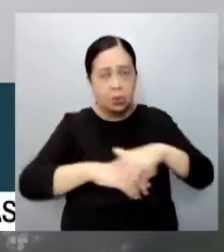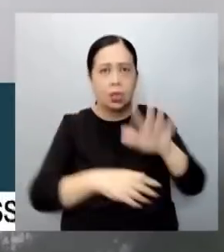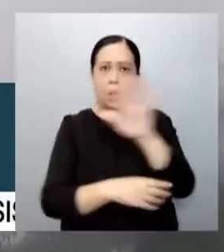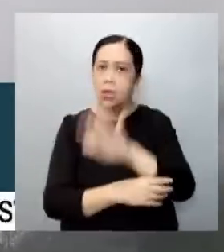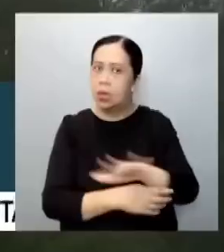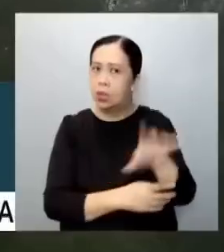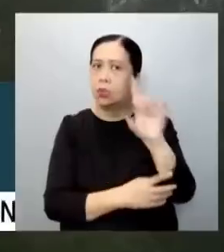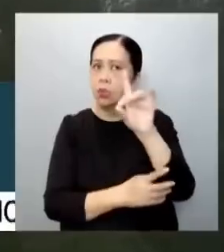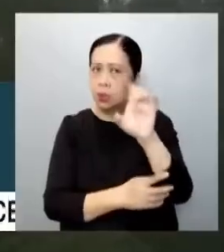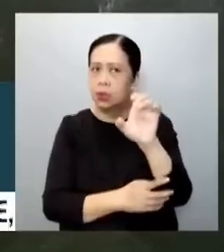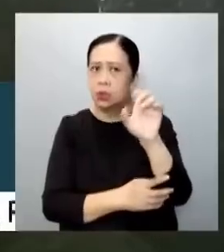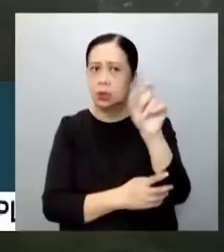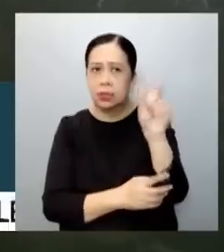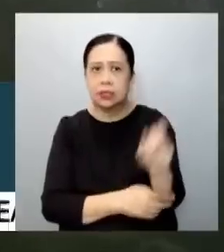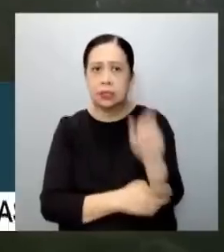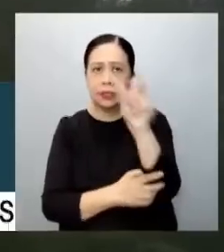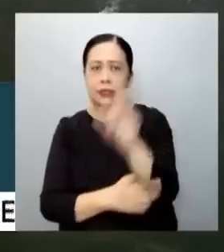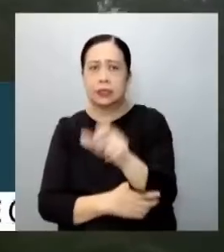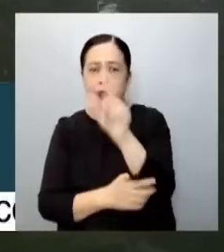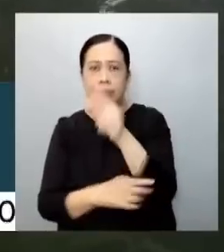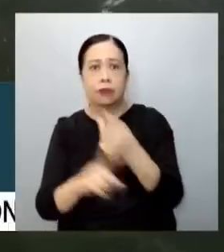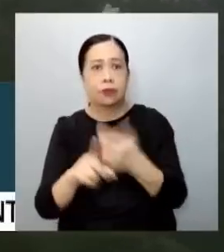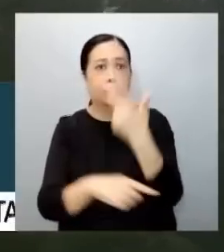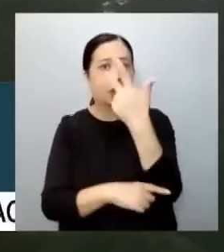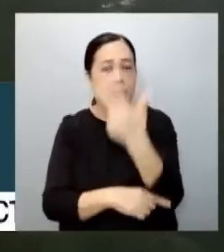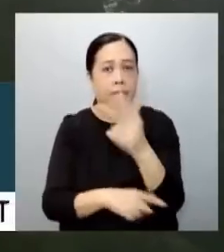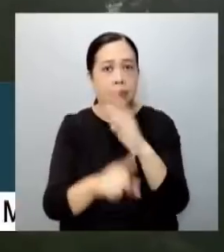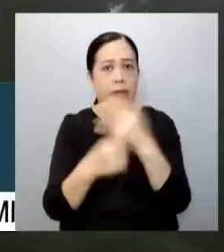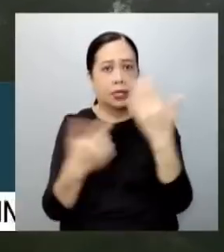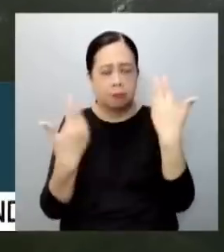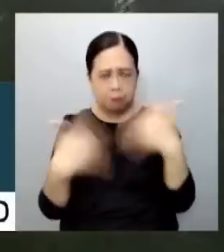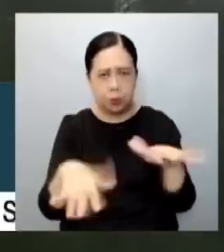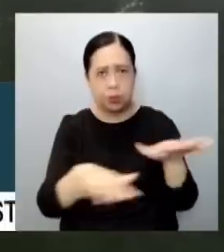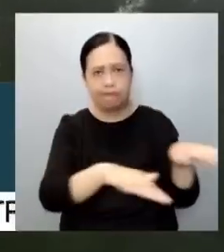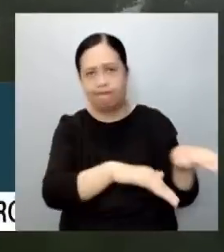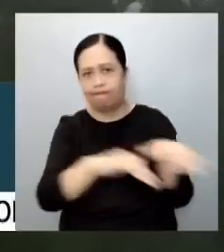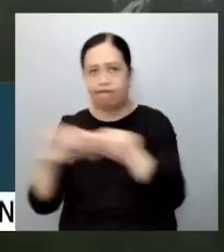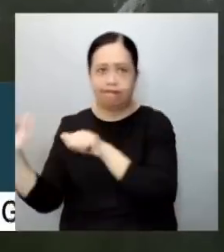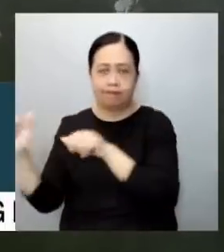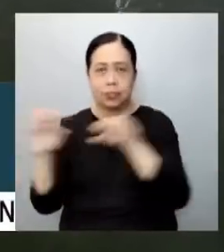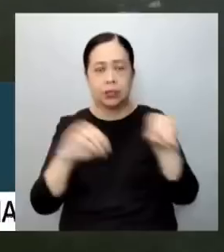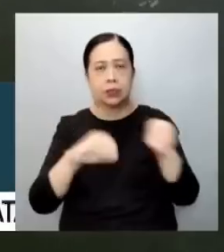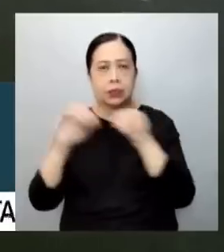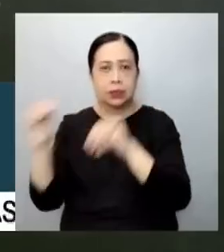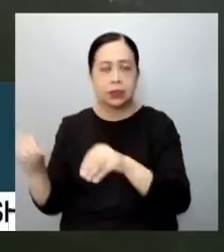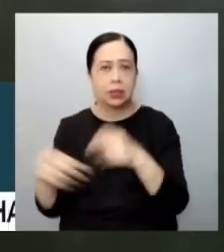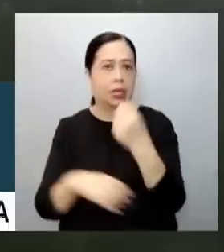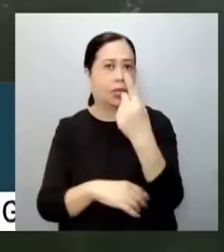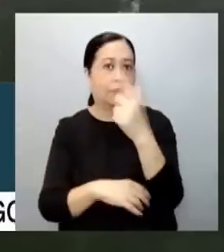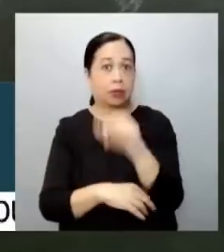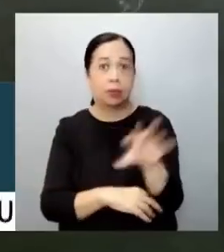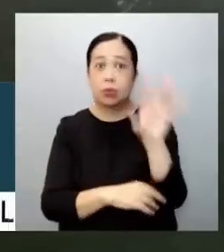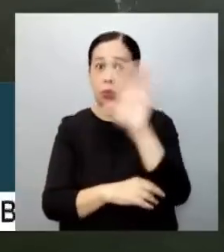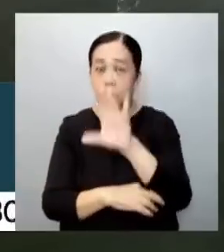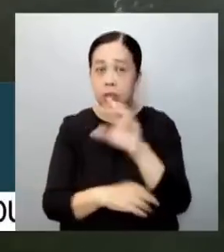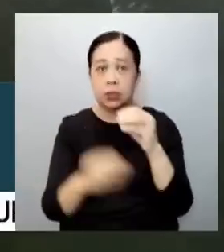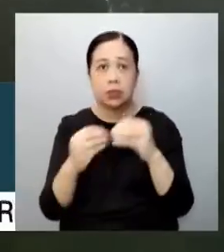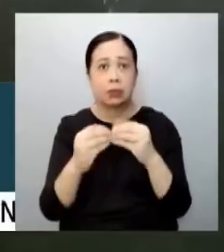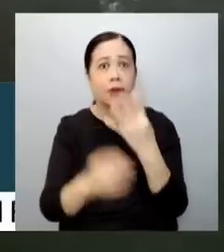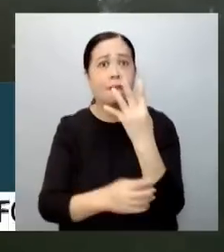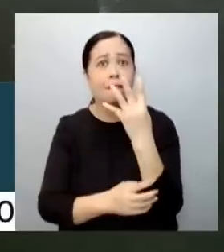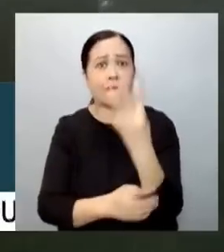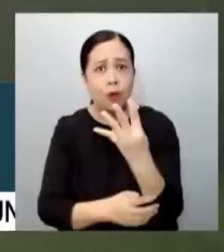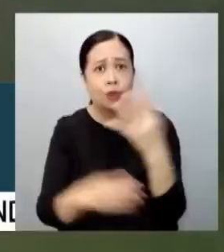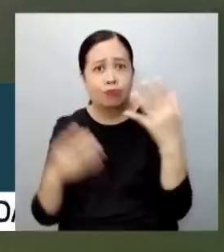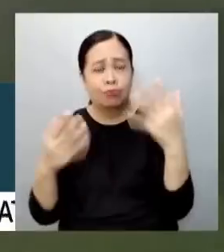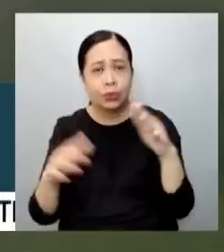individuals from 3 barangays have already preemptively evacuated. As of 11 a.m., signal number 4 has been hoisted here